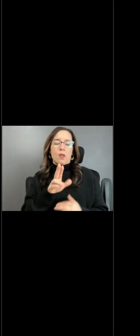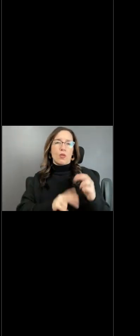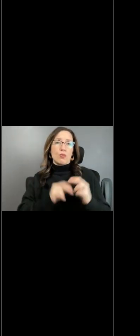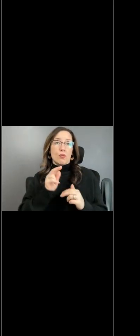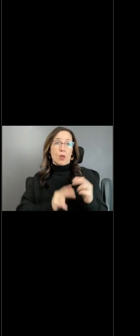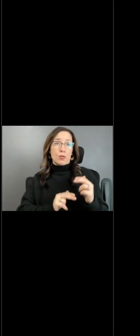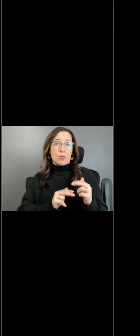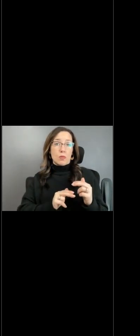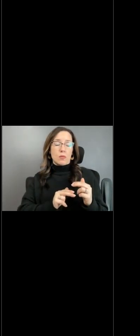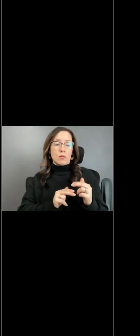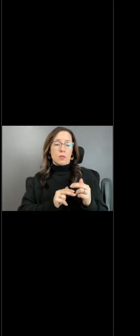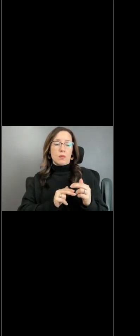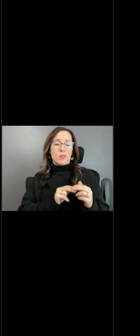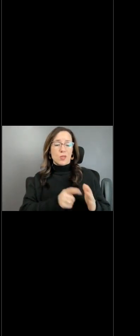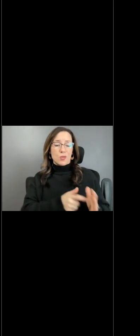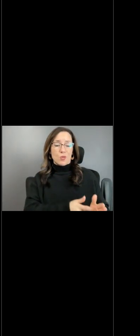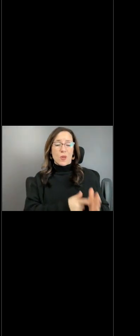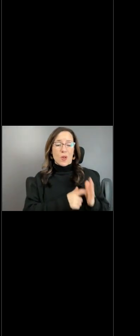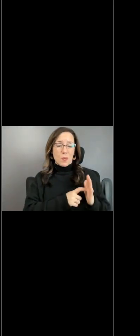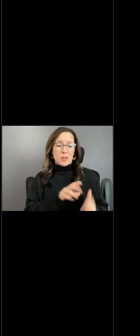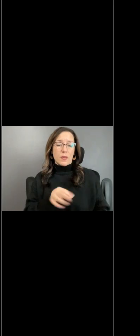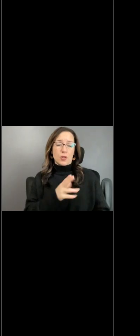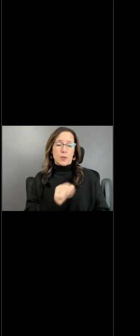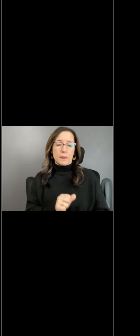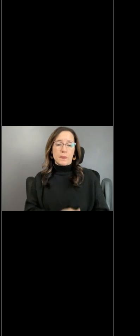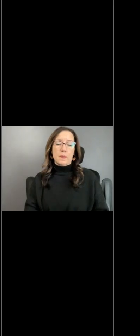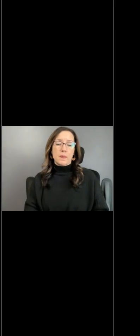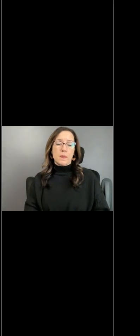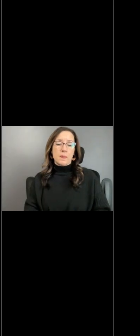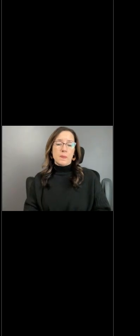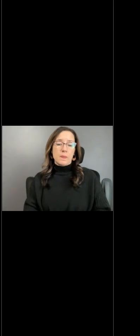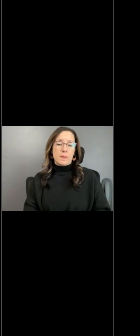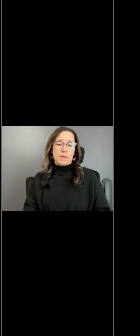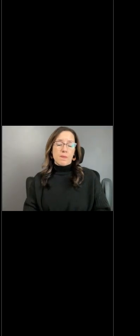the requirements of the FHA.